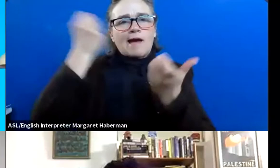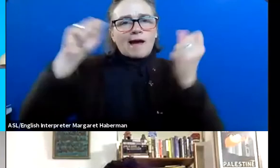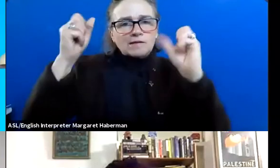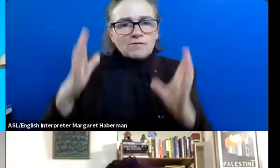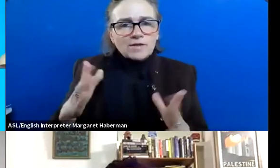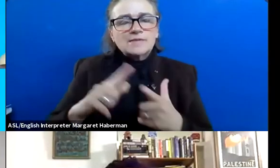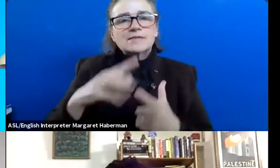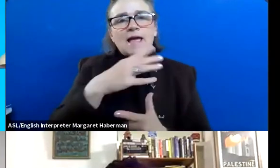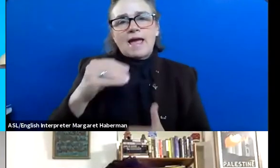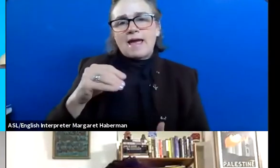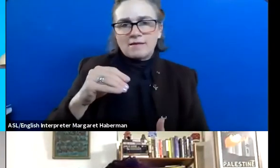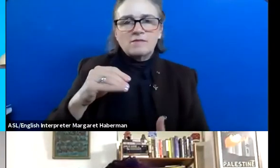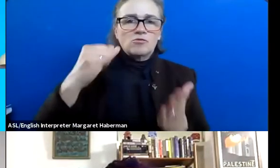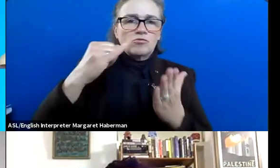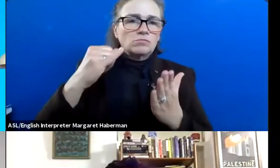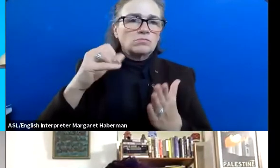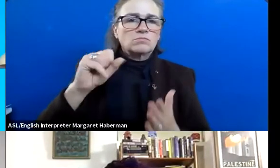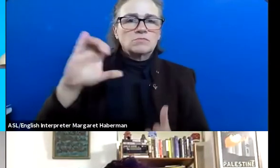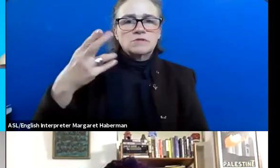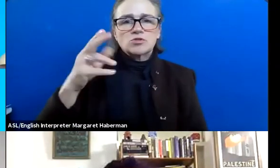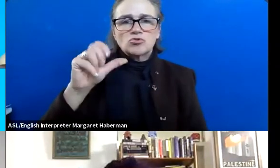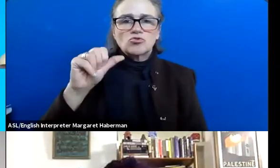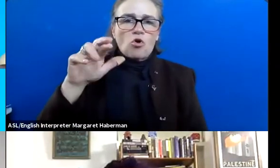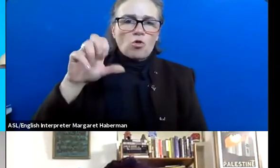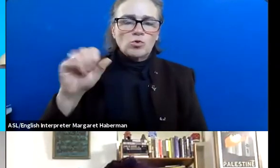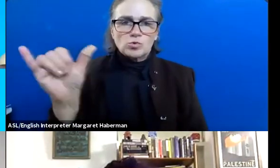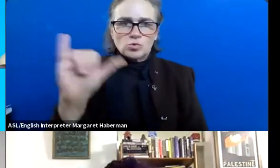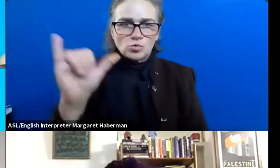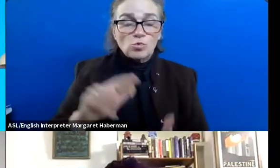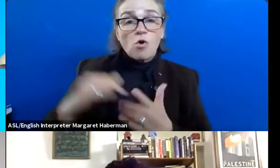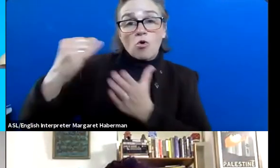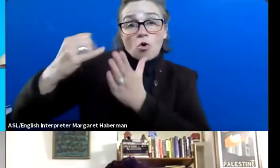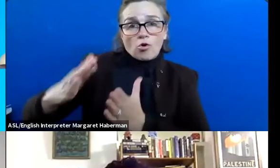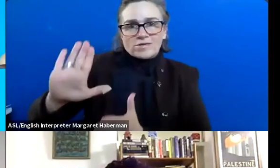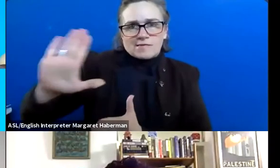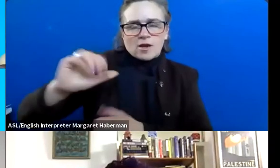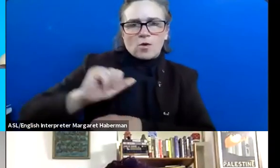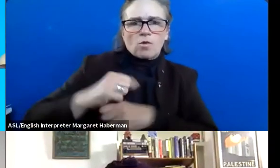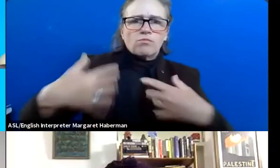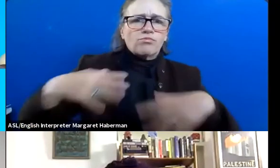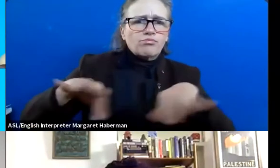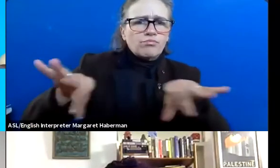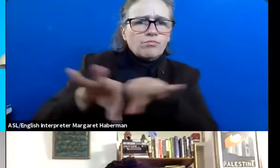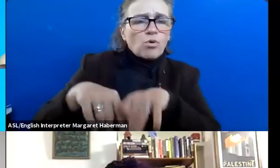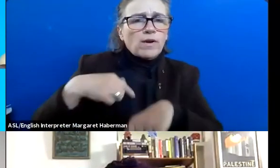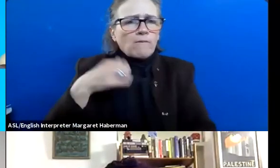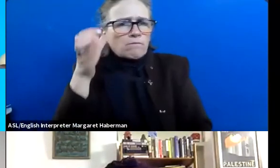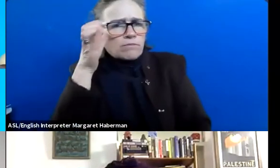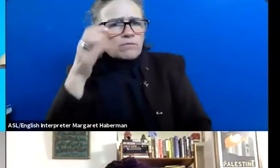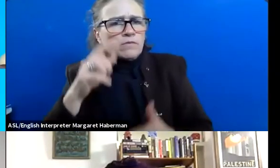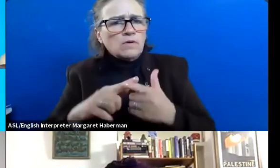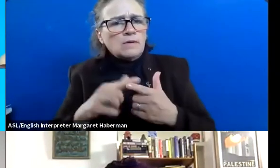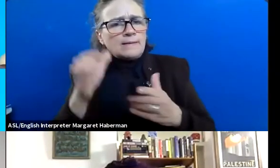really important. It's important because, as I listen, I just have to say, as I listen to Jamila